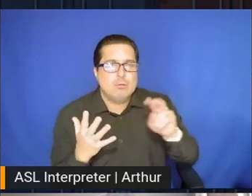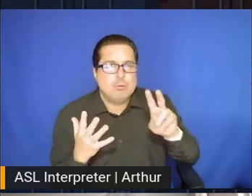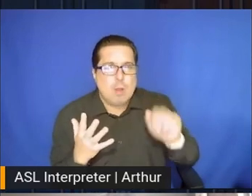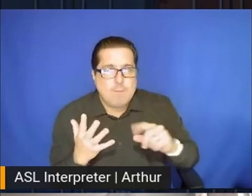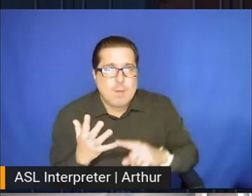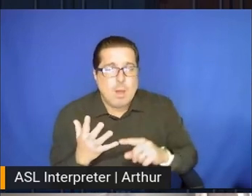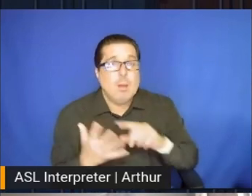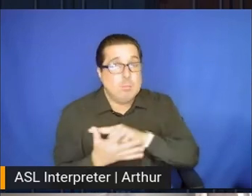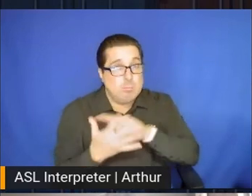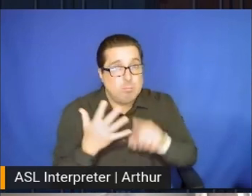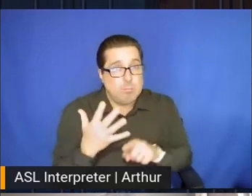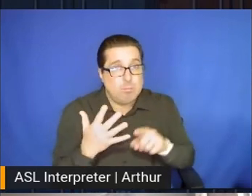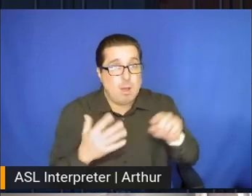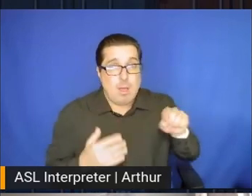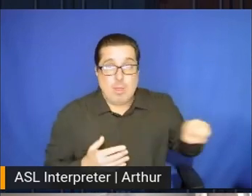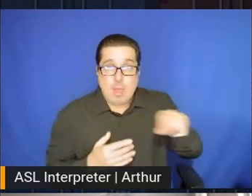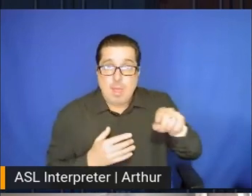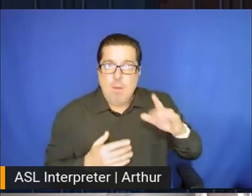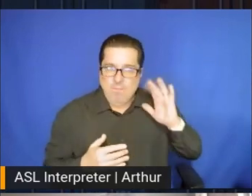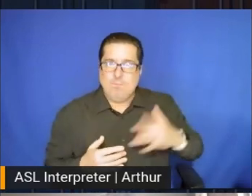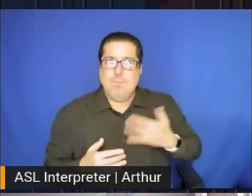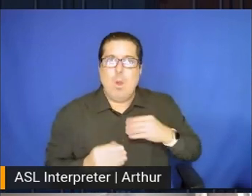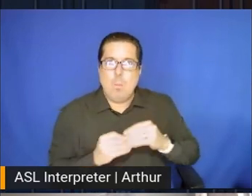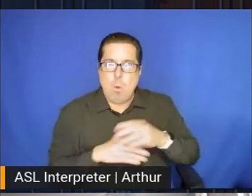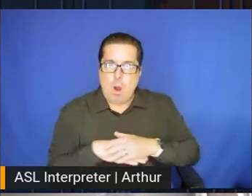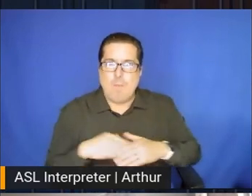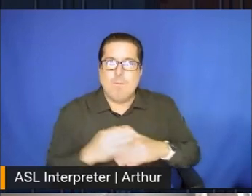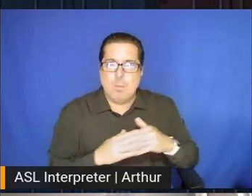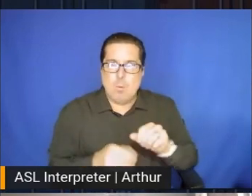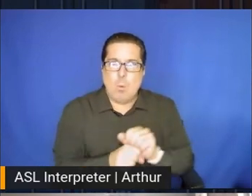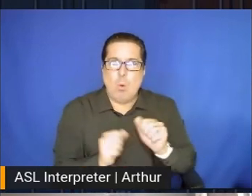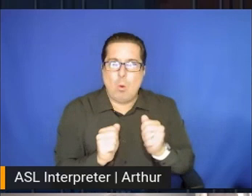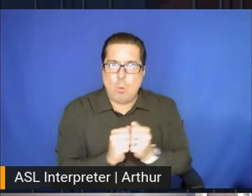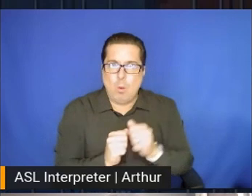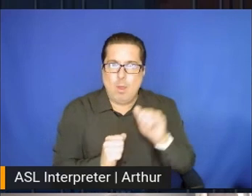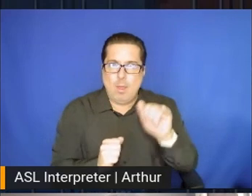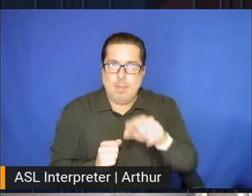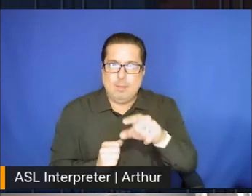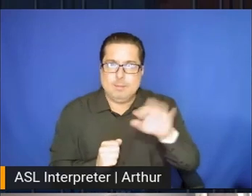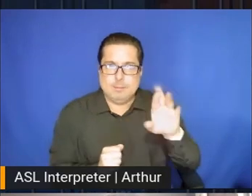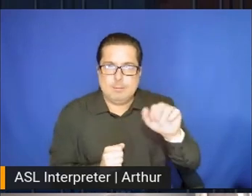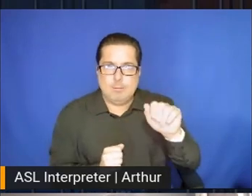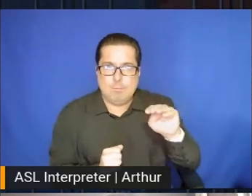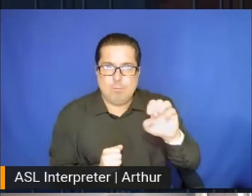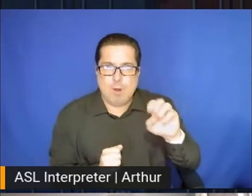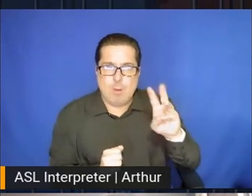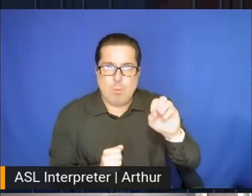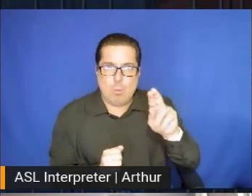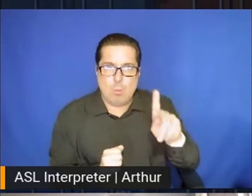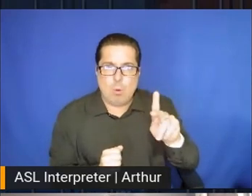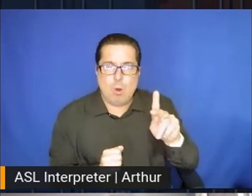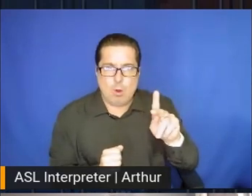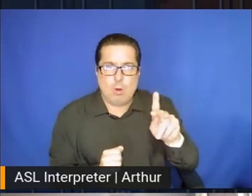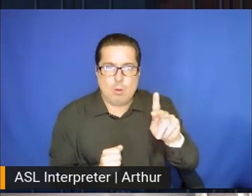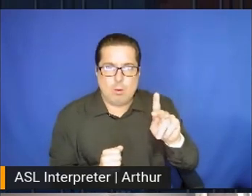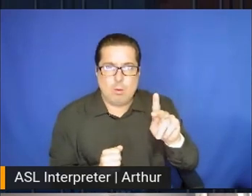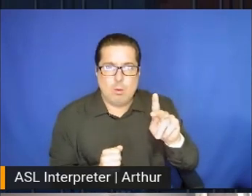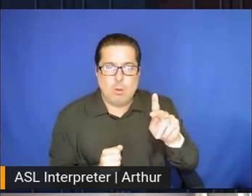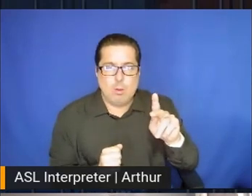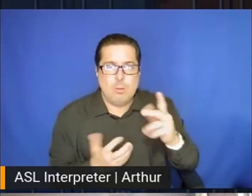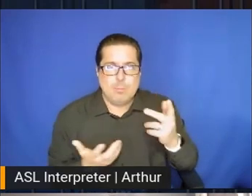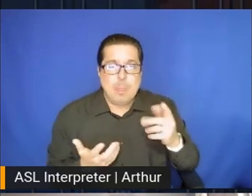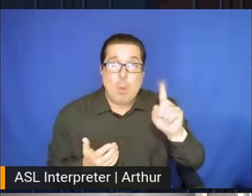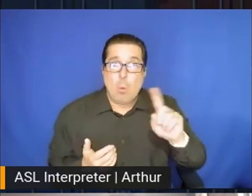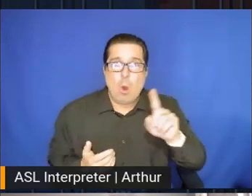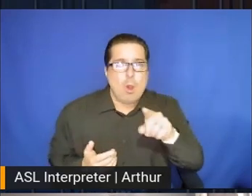they would feel really comfortable working with this framework where you don't